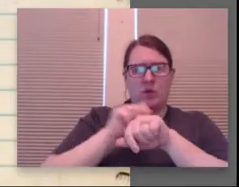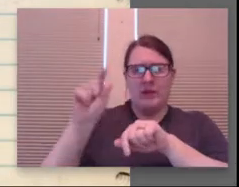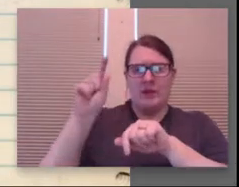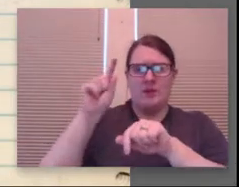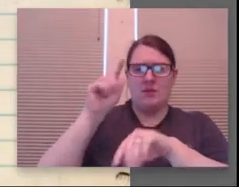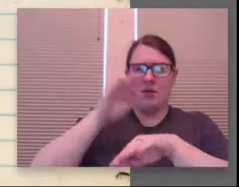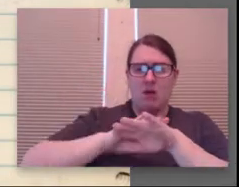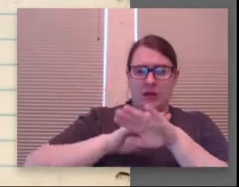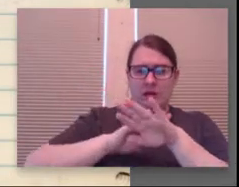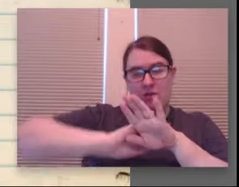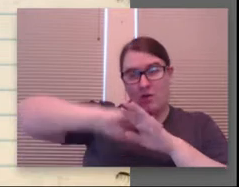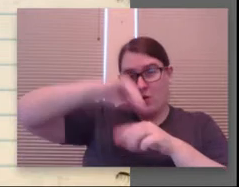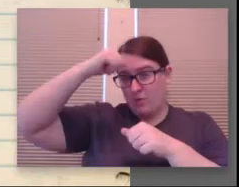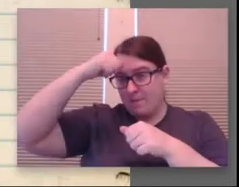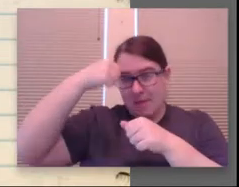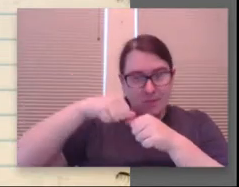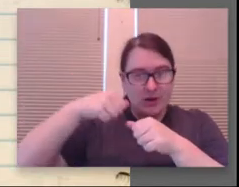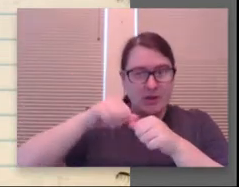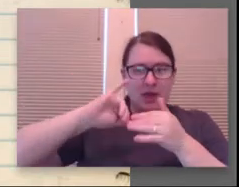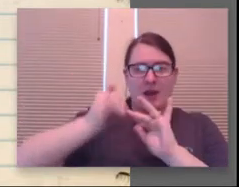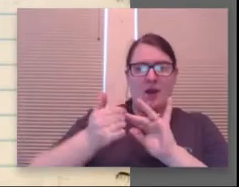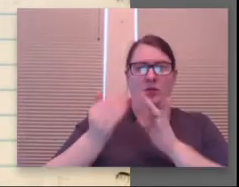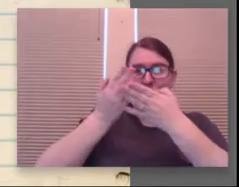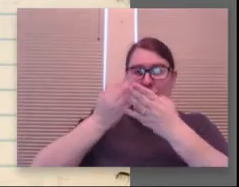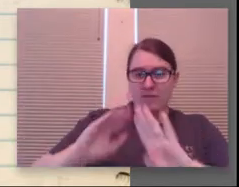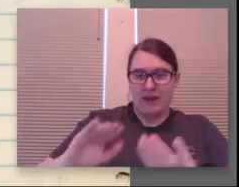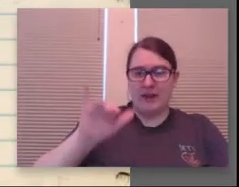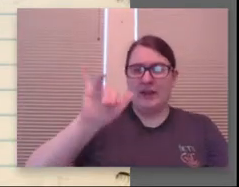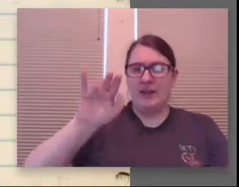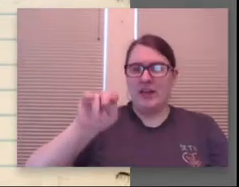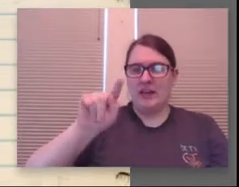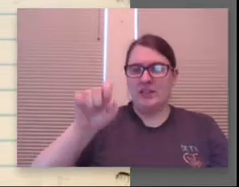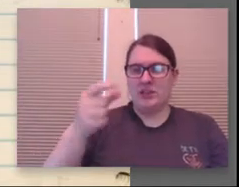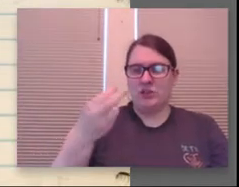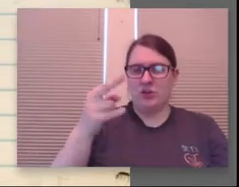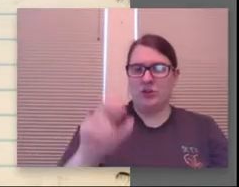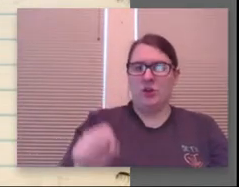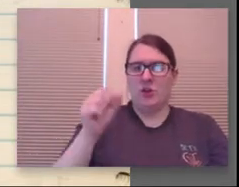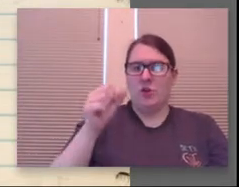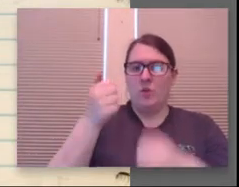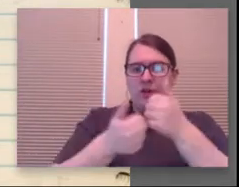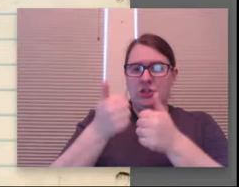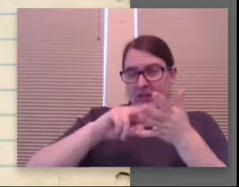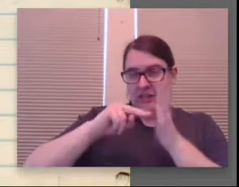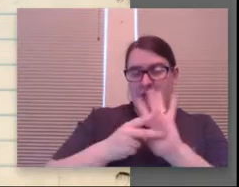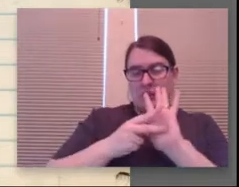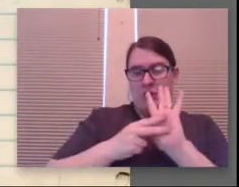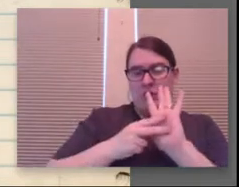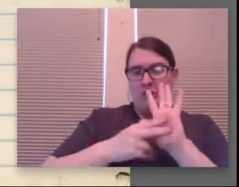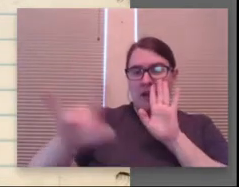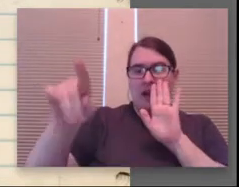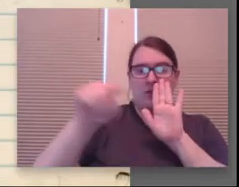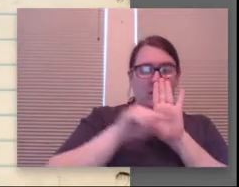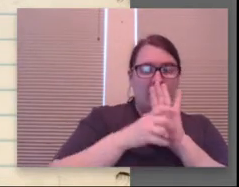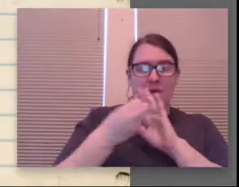going to be working on remembering how to divide integers, which means